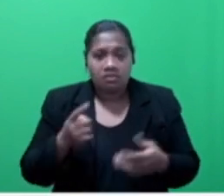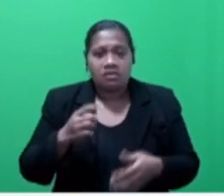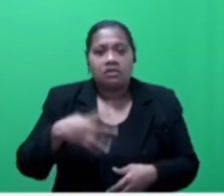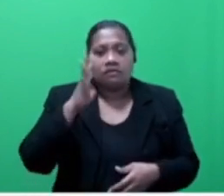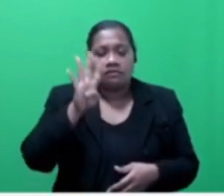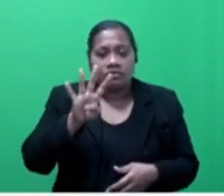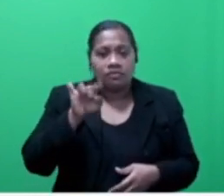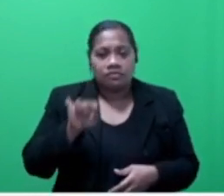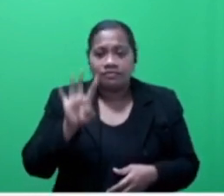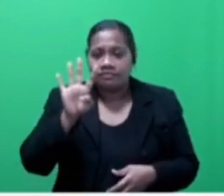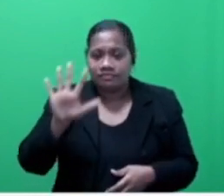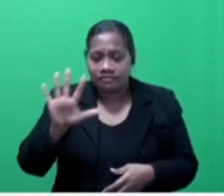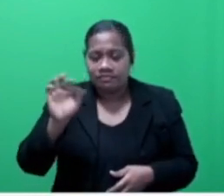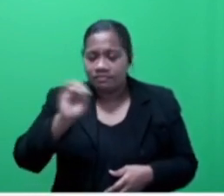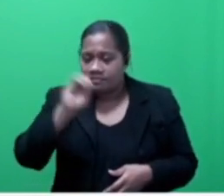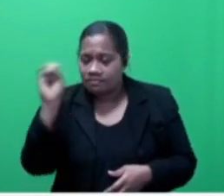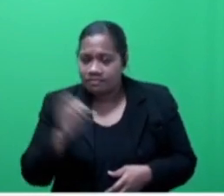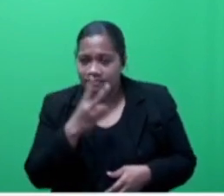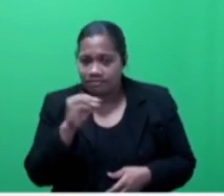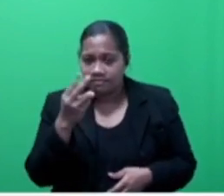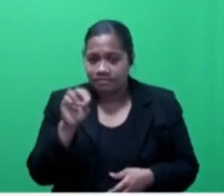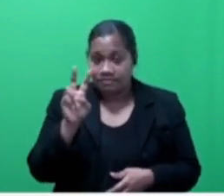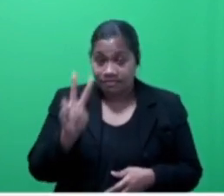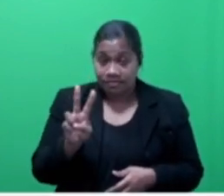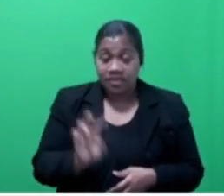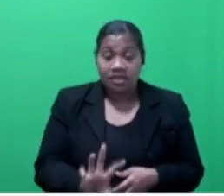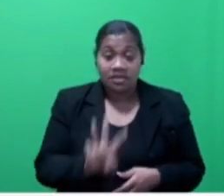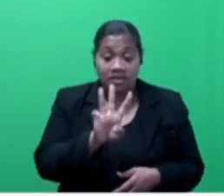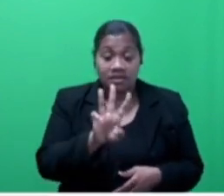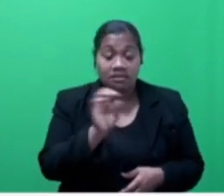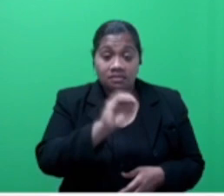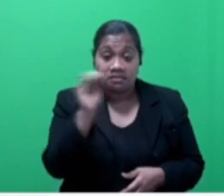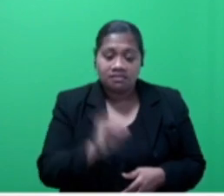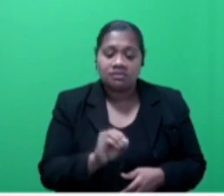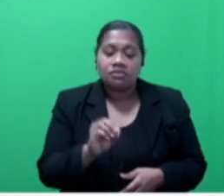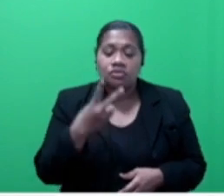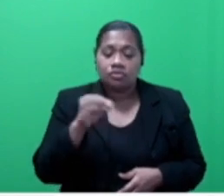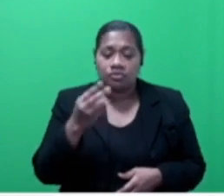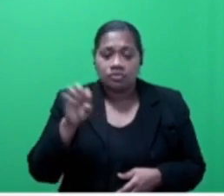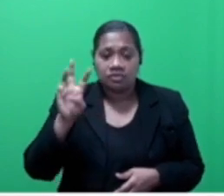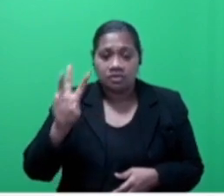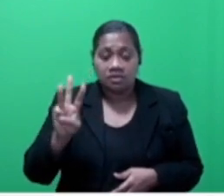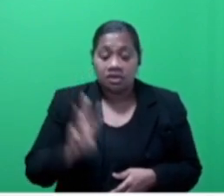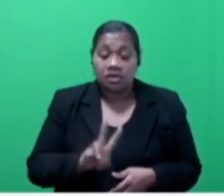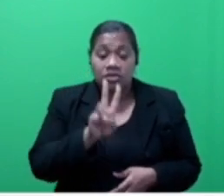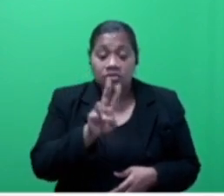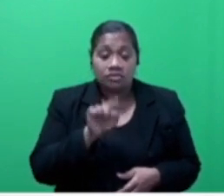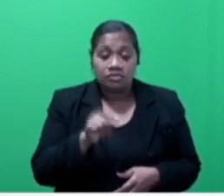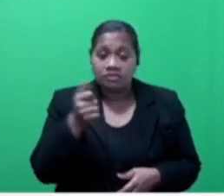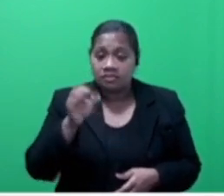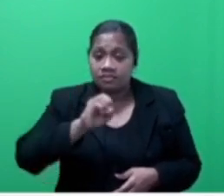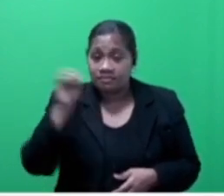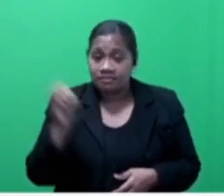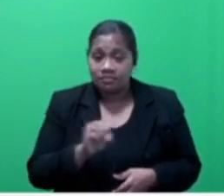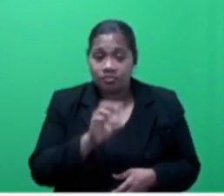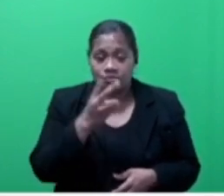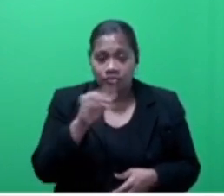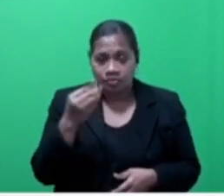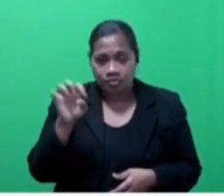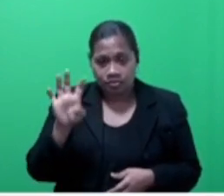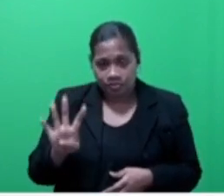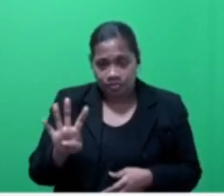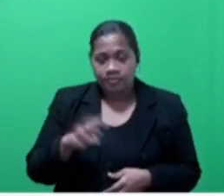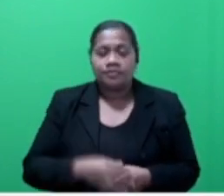for 2022, followed by 3.3% for 2023 and 2.6% for 2024. To put that